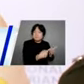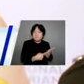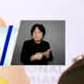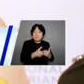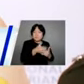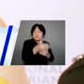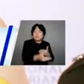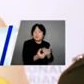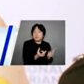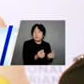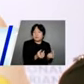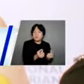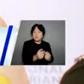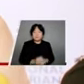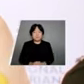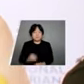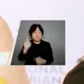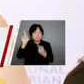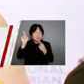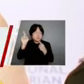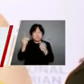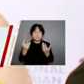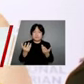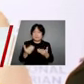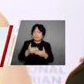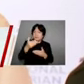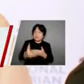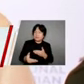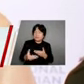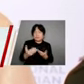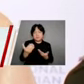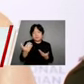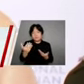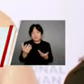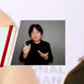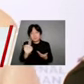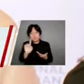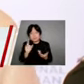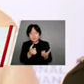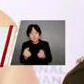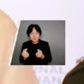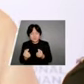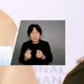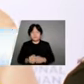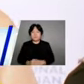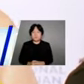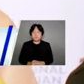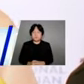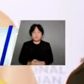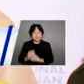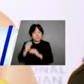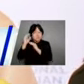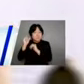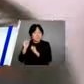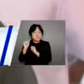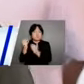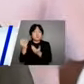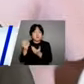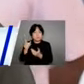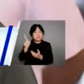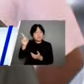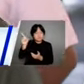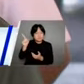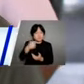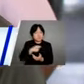is brute force, no? And strength and might. And that's what they're gonna do. Hopefully, they listen to reason.